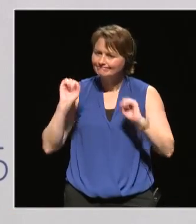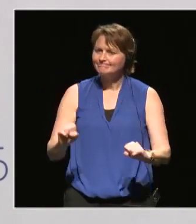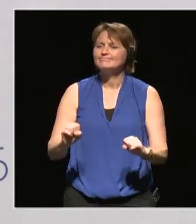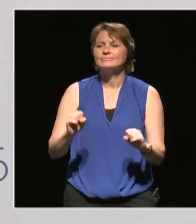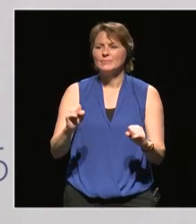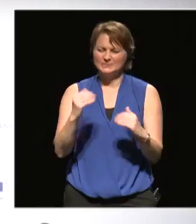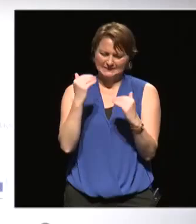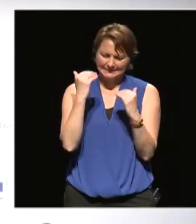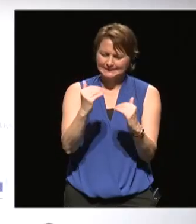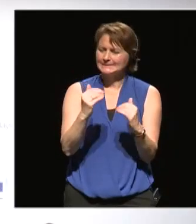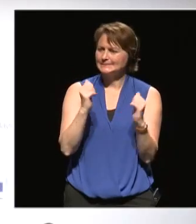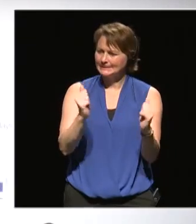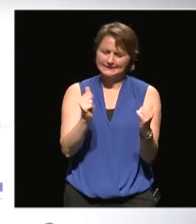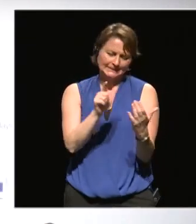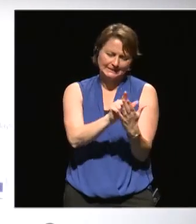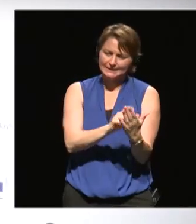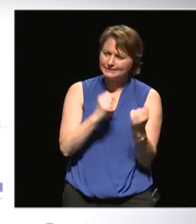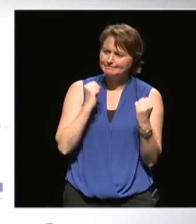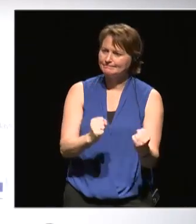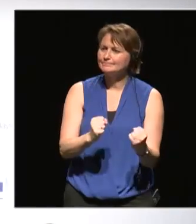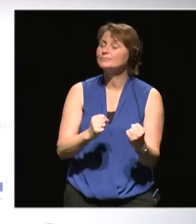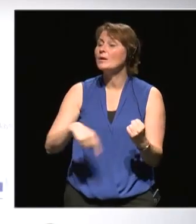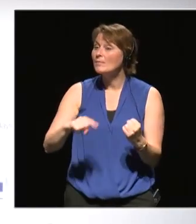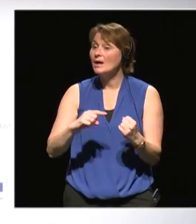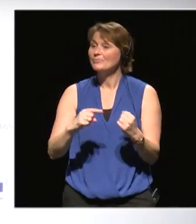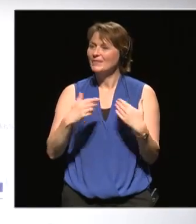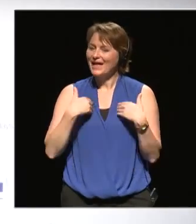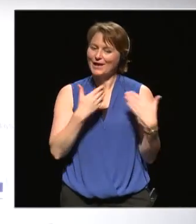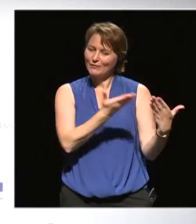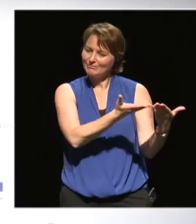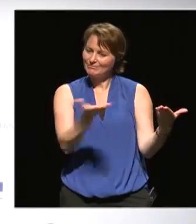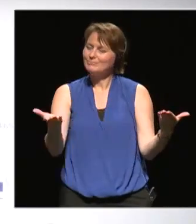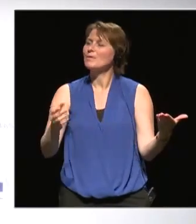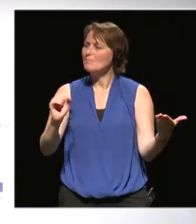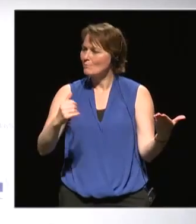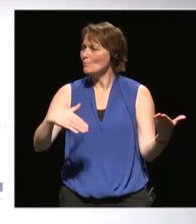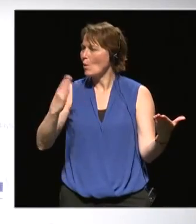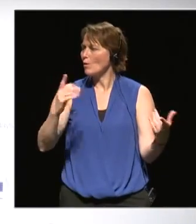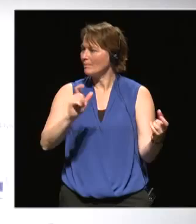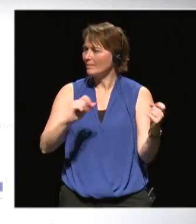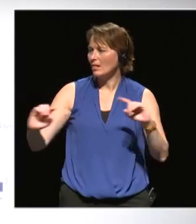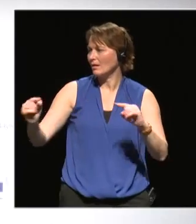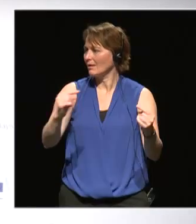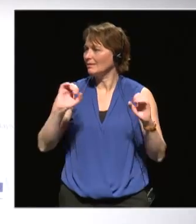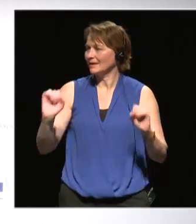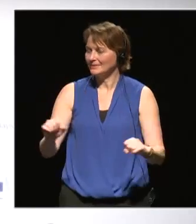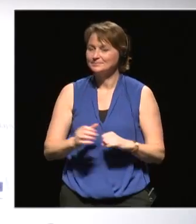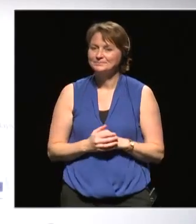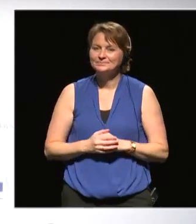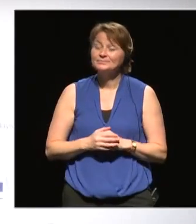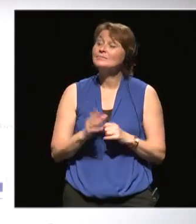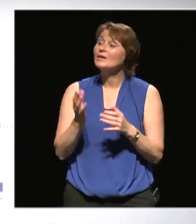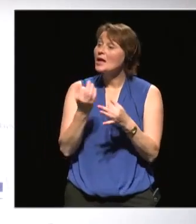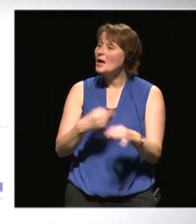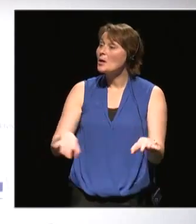constraining in some way, it has to be legal, but it has to provide a platform for further work. It's really important that so many